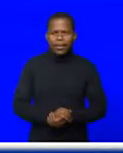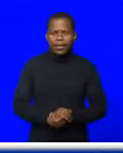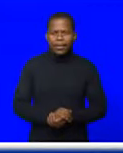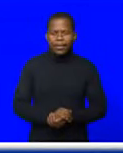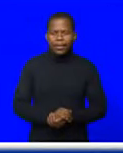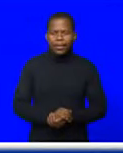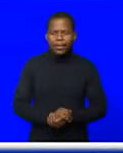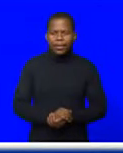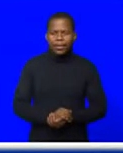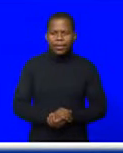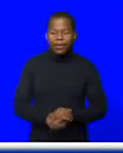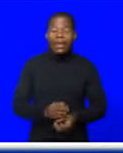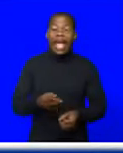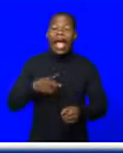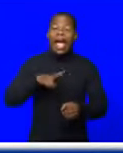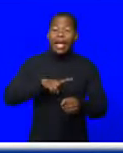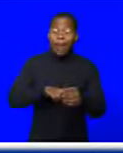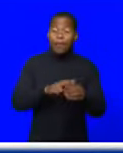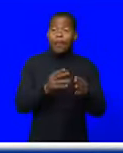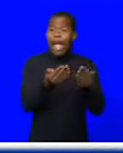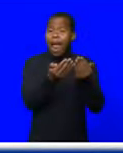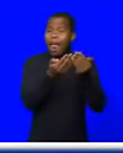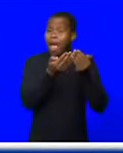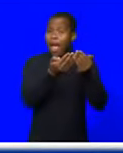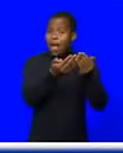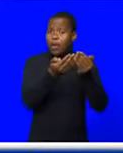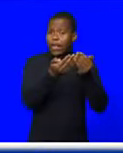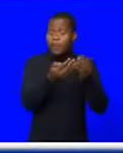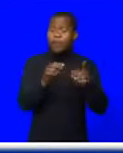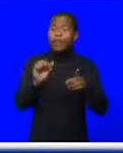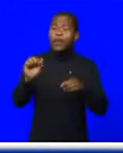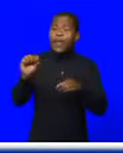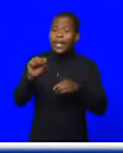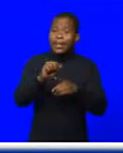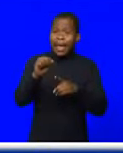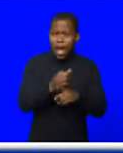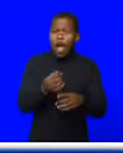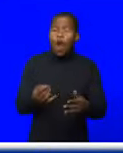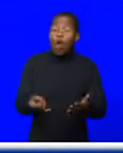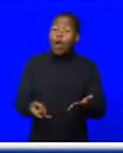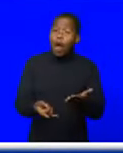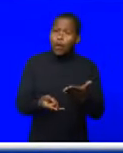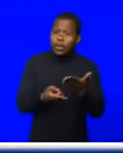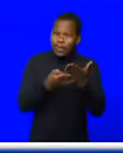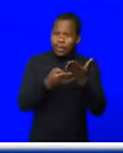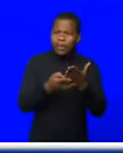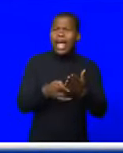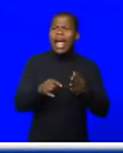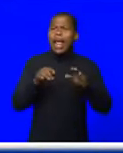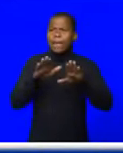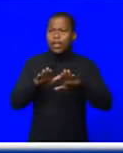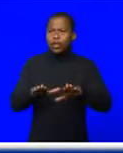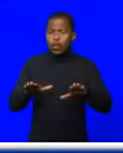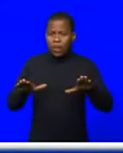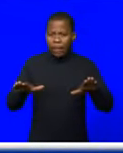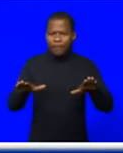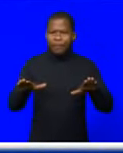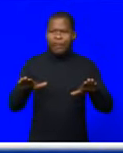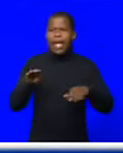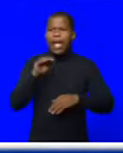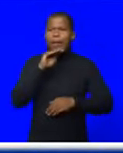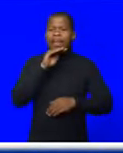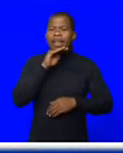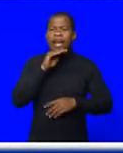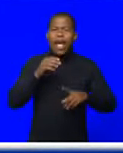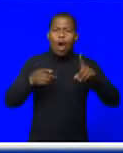providing education and training that is so narrow that it restricts graduate highly circumscribed